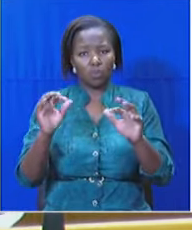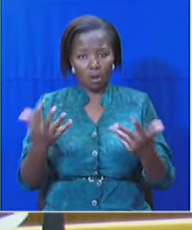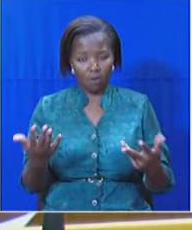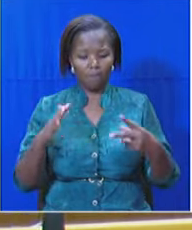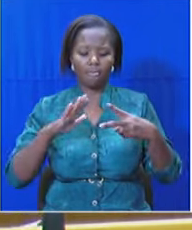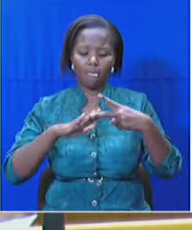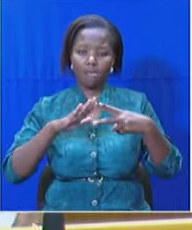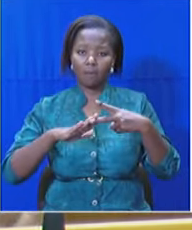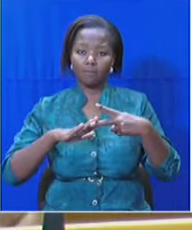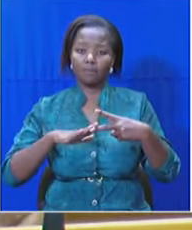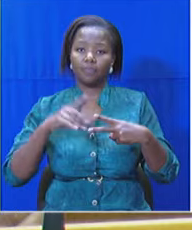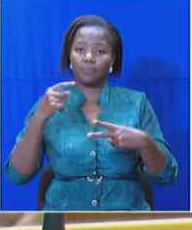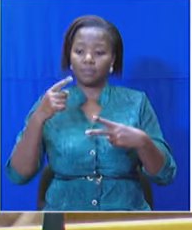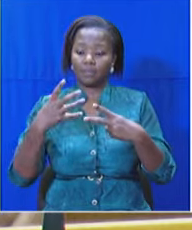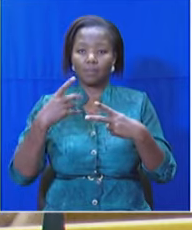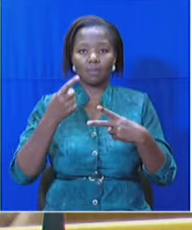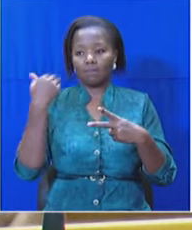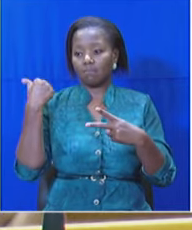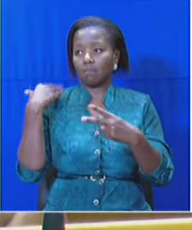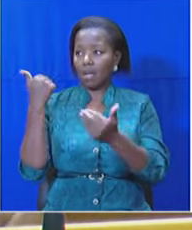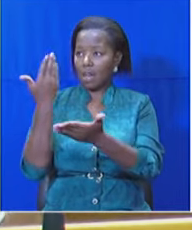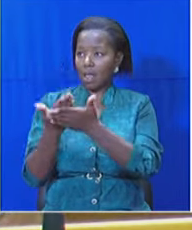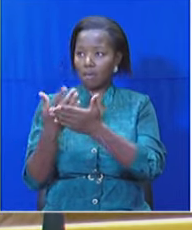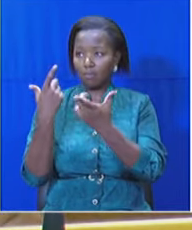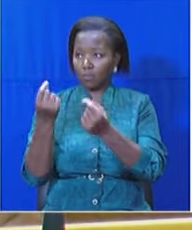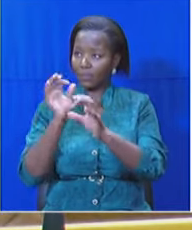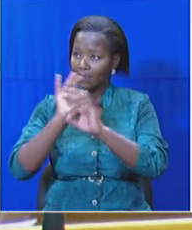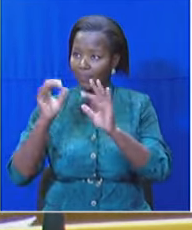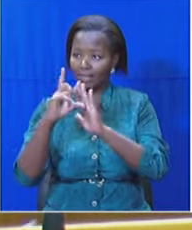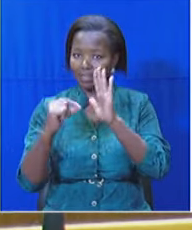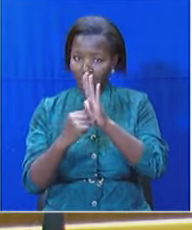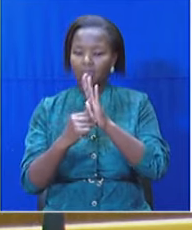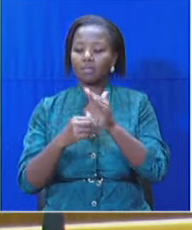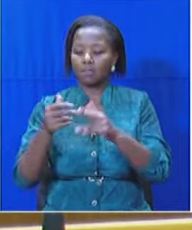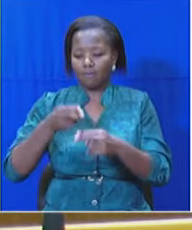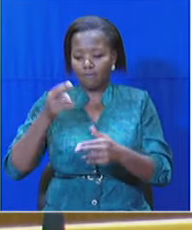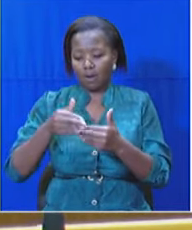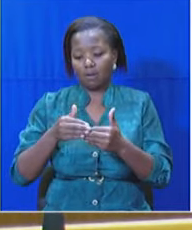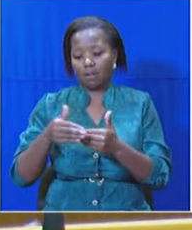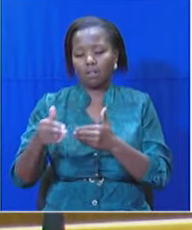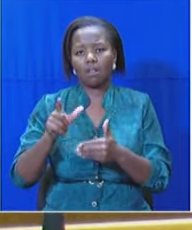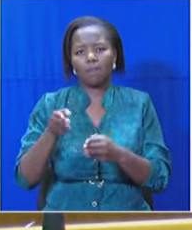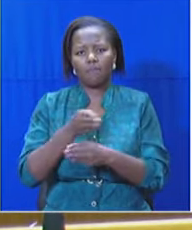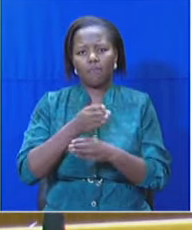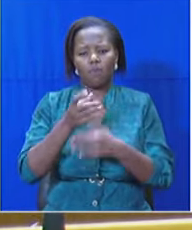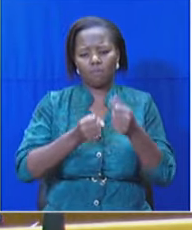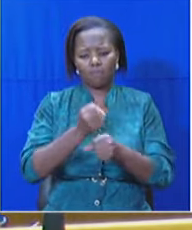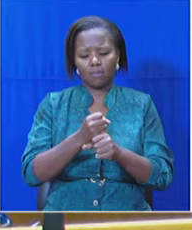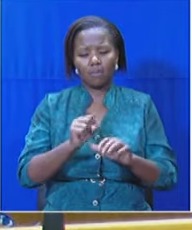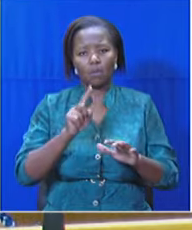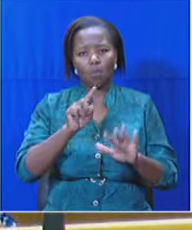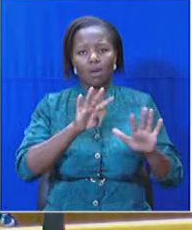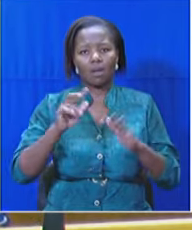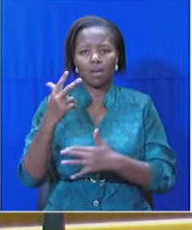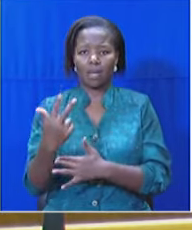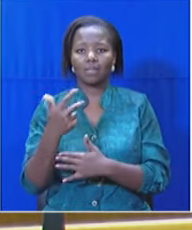accelerate the finalization of the outstanding claims submitted before the cutoff date of the 31st of December 1998, will mean that there will